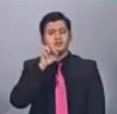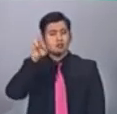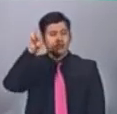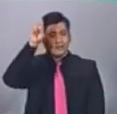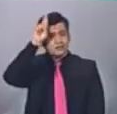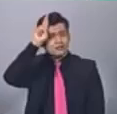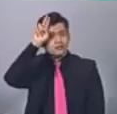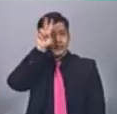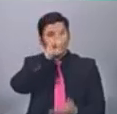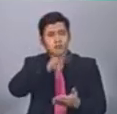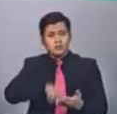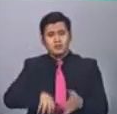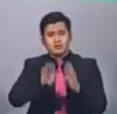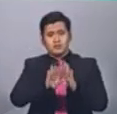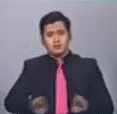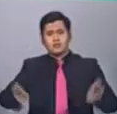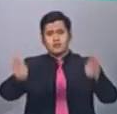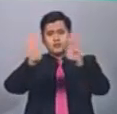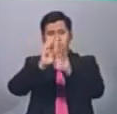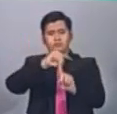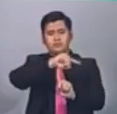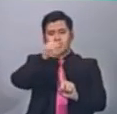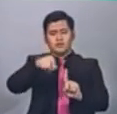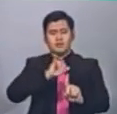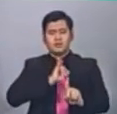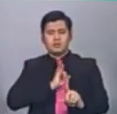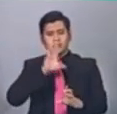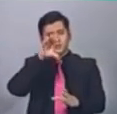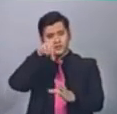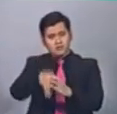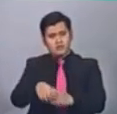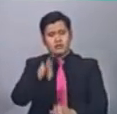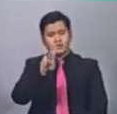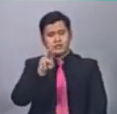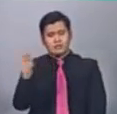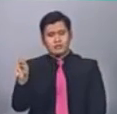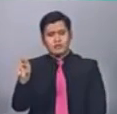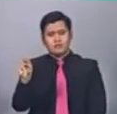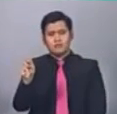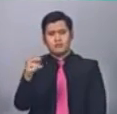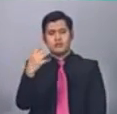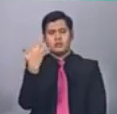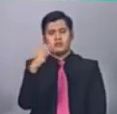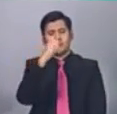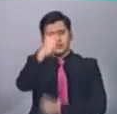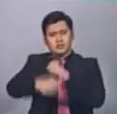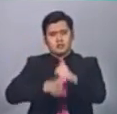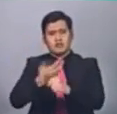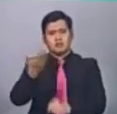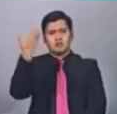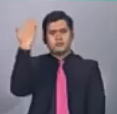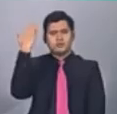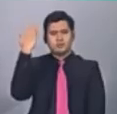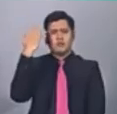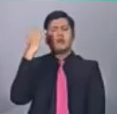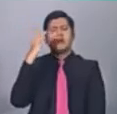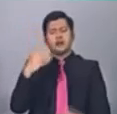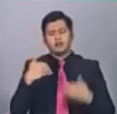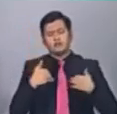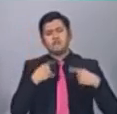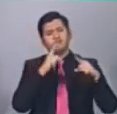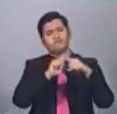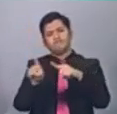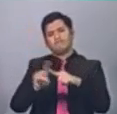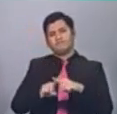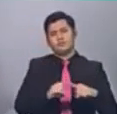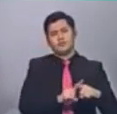veteran news presenter when I joined RTM 15 years ago. And he was very free with giving me tips